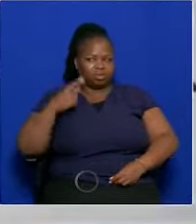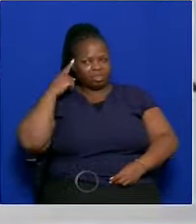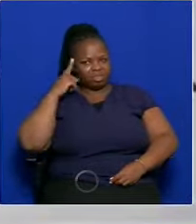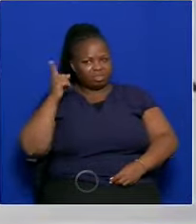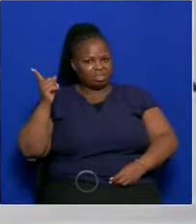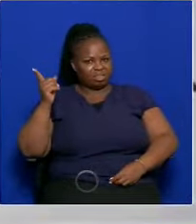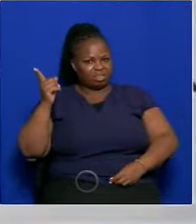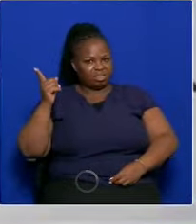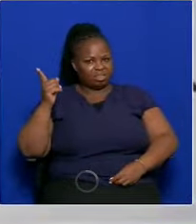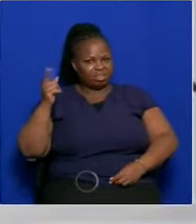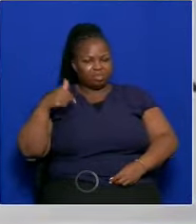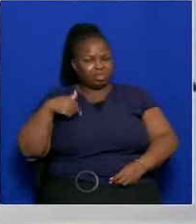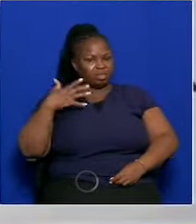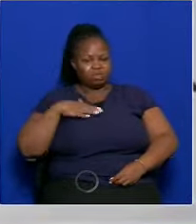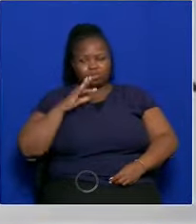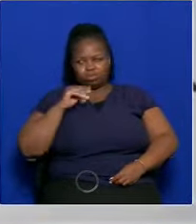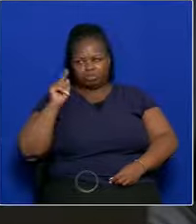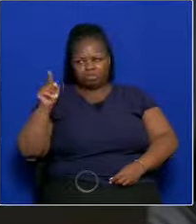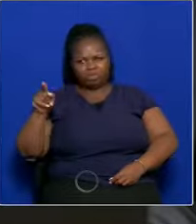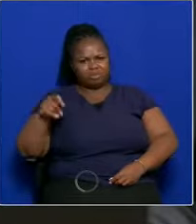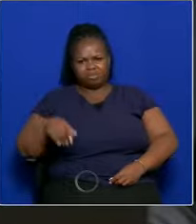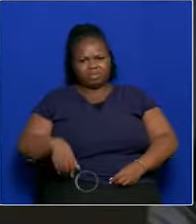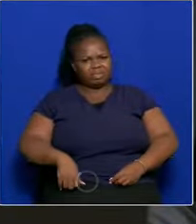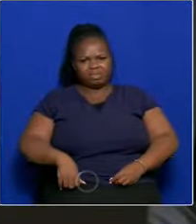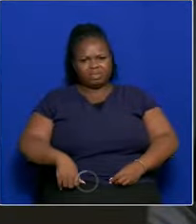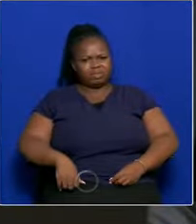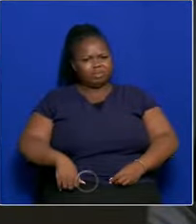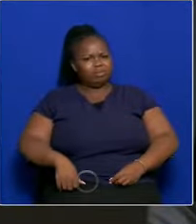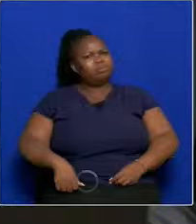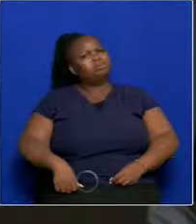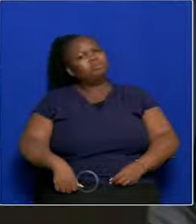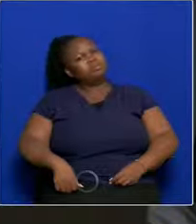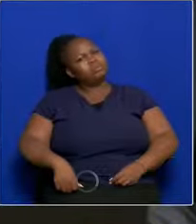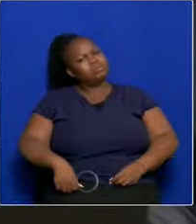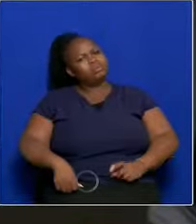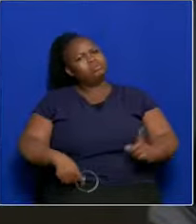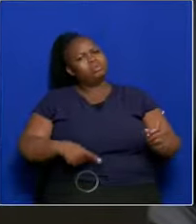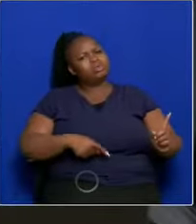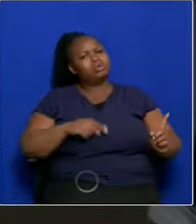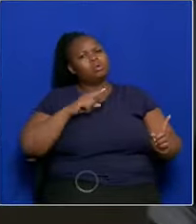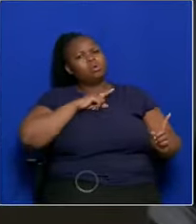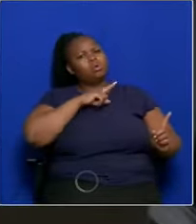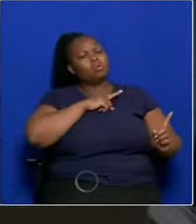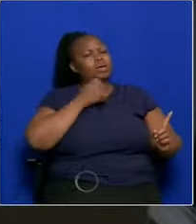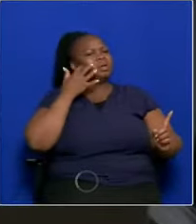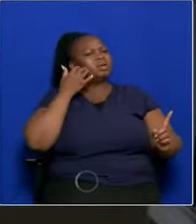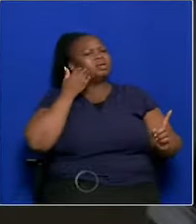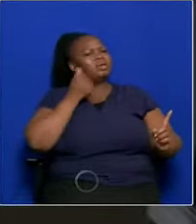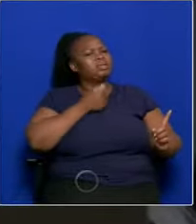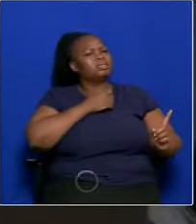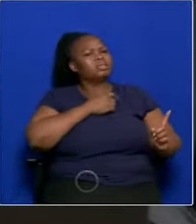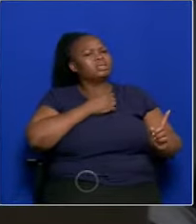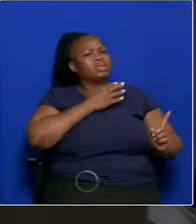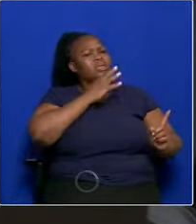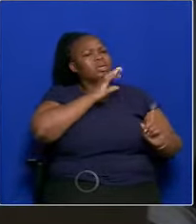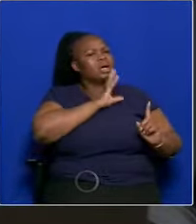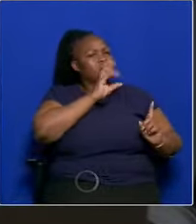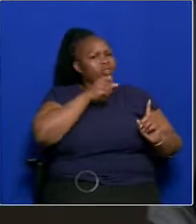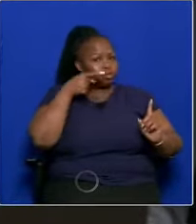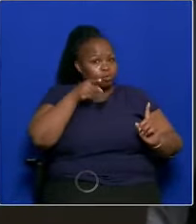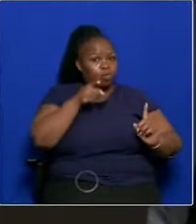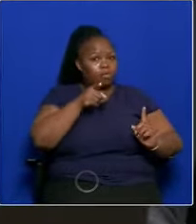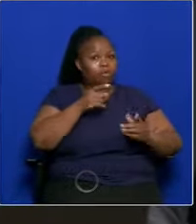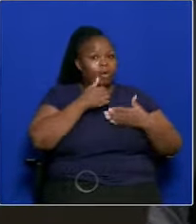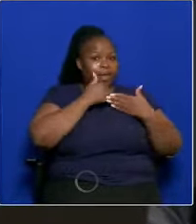speak for him, but I don't believe he. But why would Matlala be asking you for help if Nkosi already has this, or he has this and he